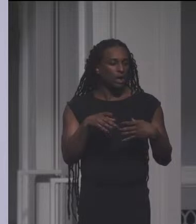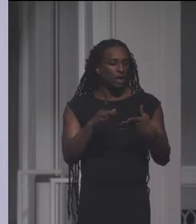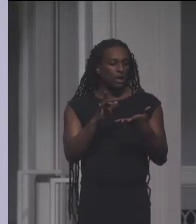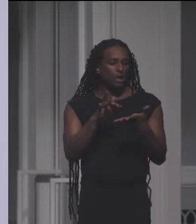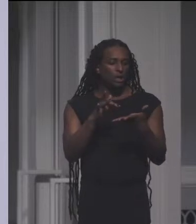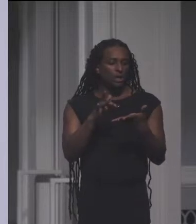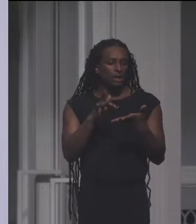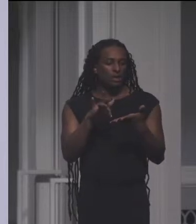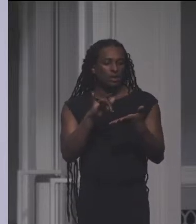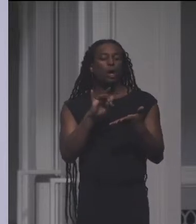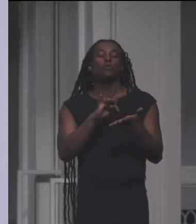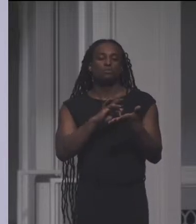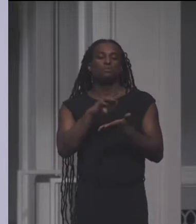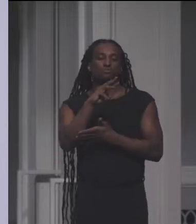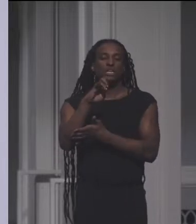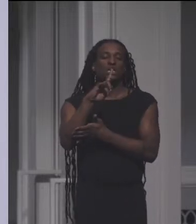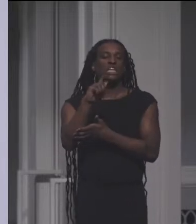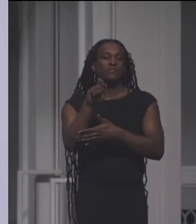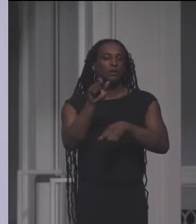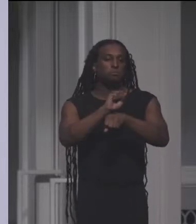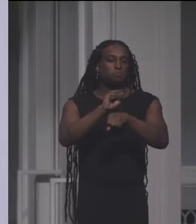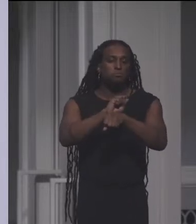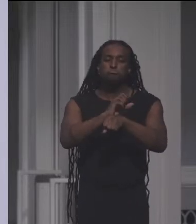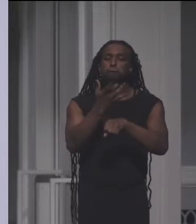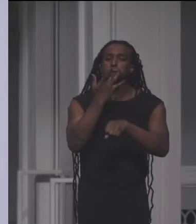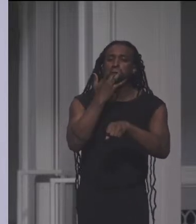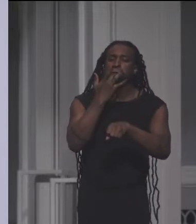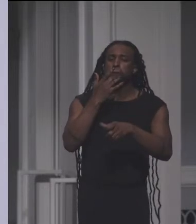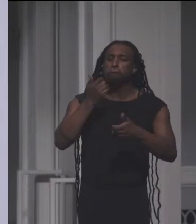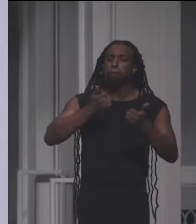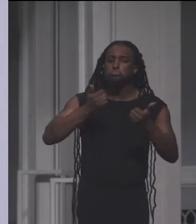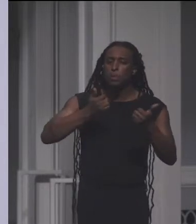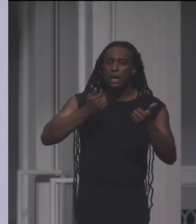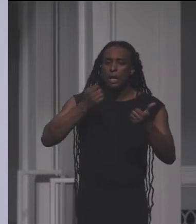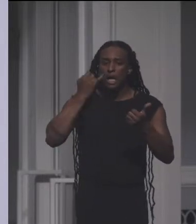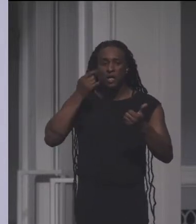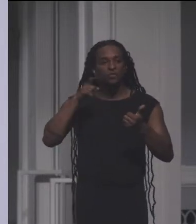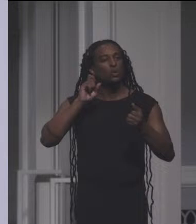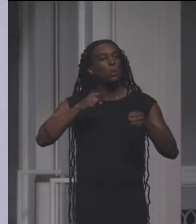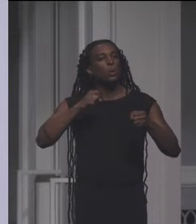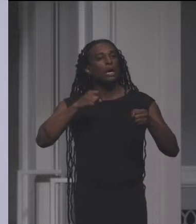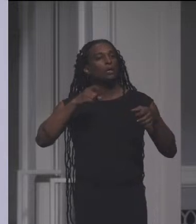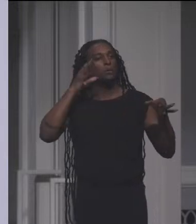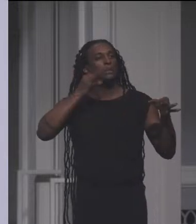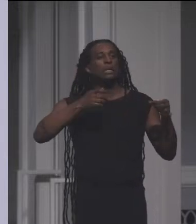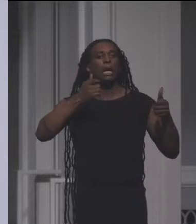And if you had the chance to teach or take a course on the queer Middle Ages, what text stories would you want to see included?